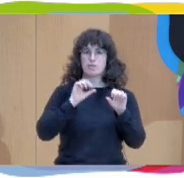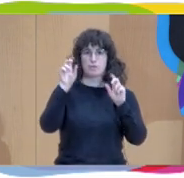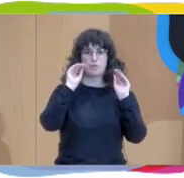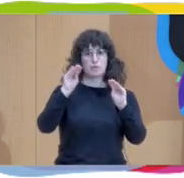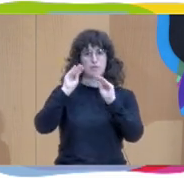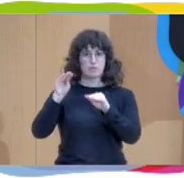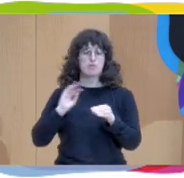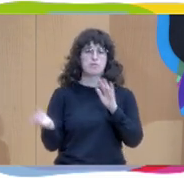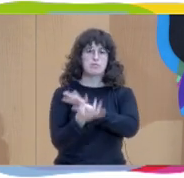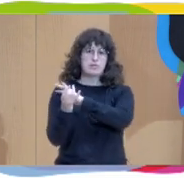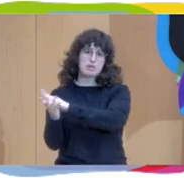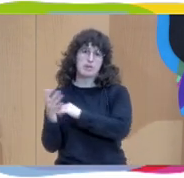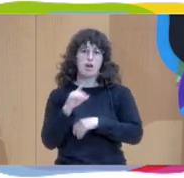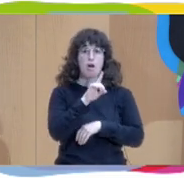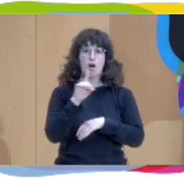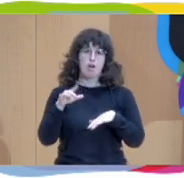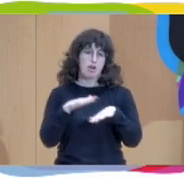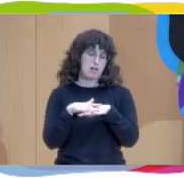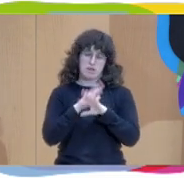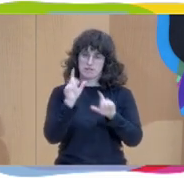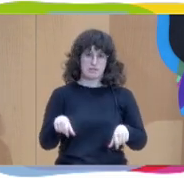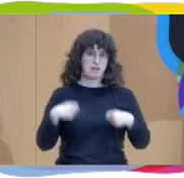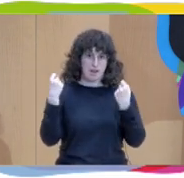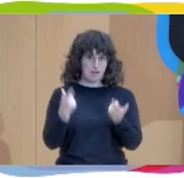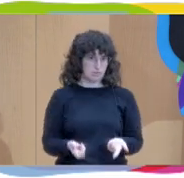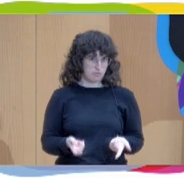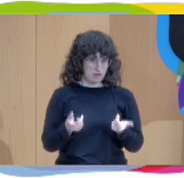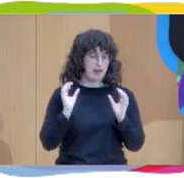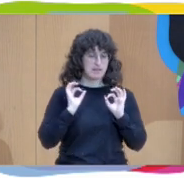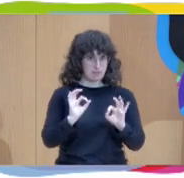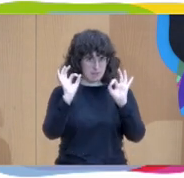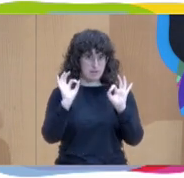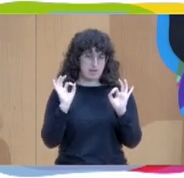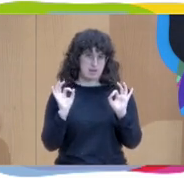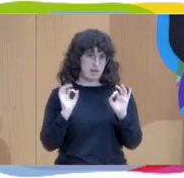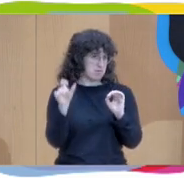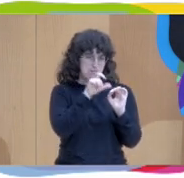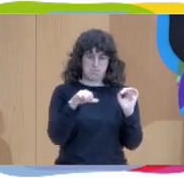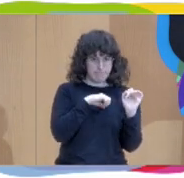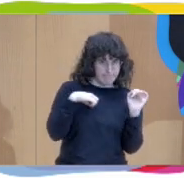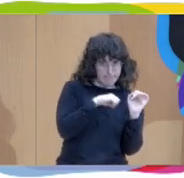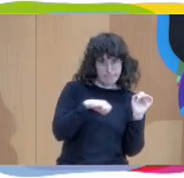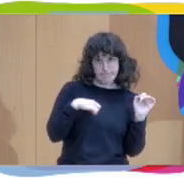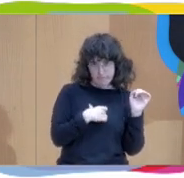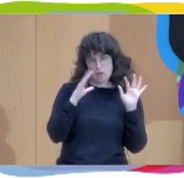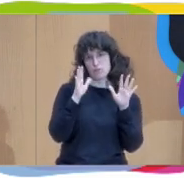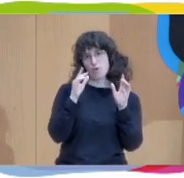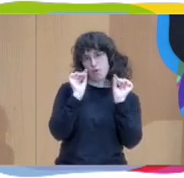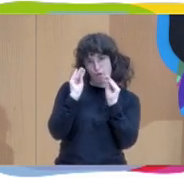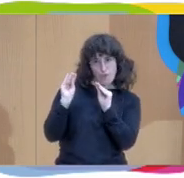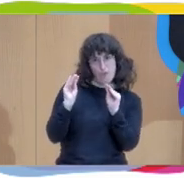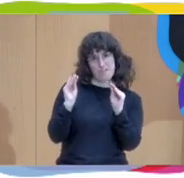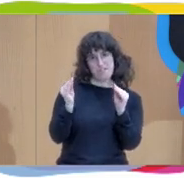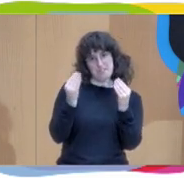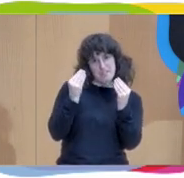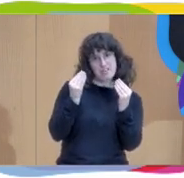were created by the trainees. And we asked them to create networks that are based on who